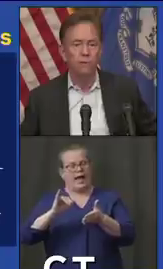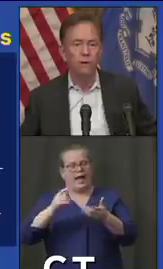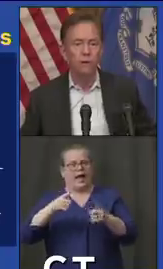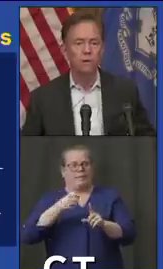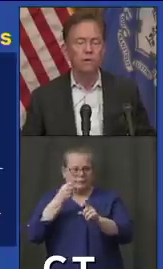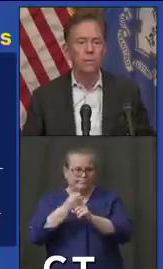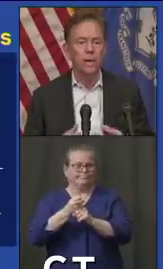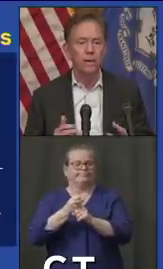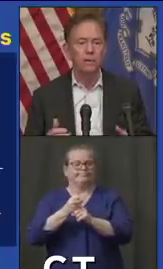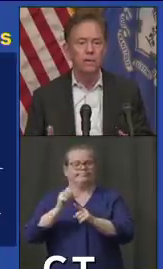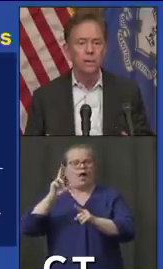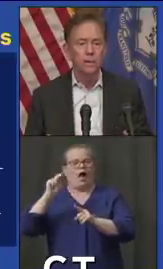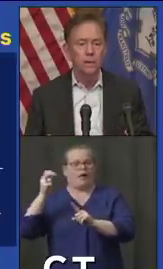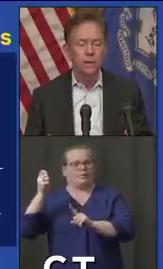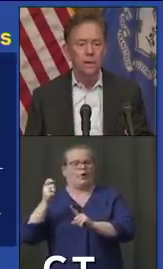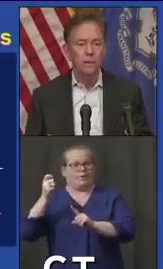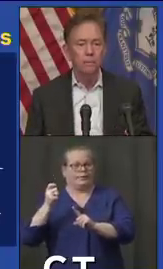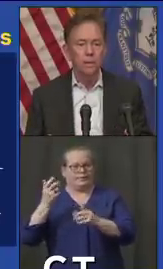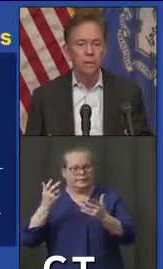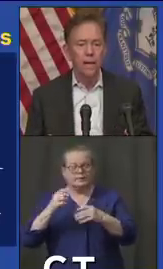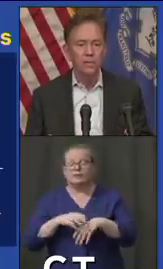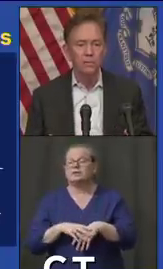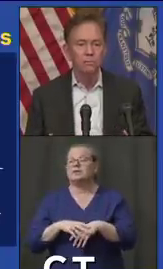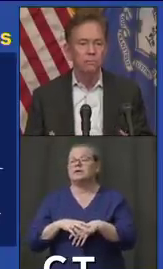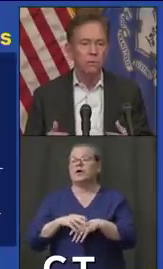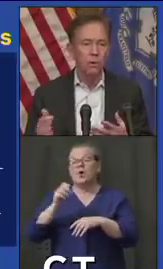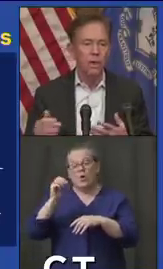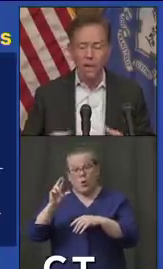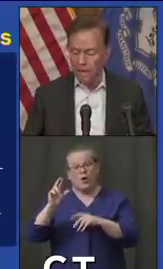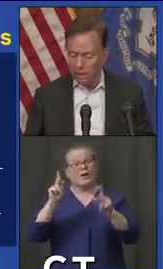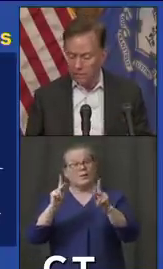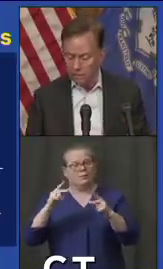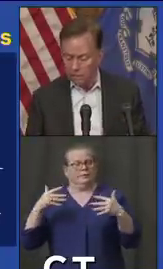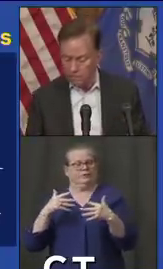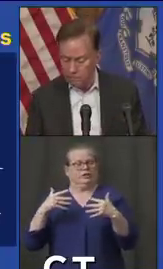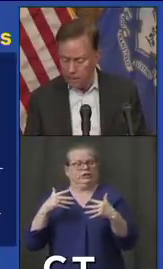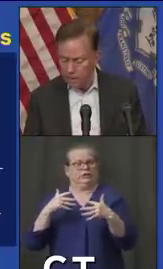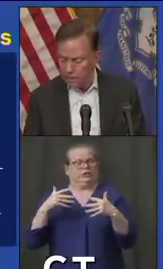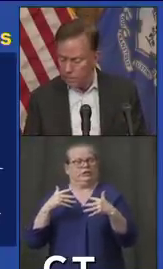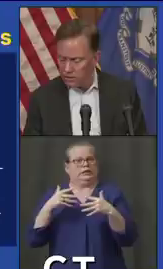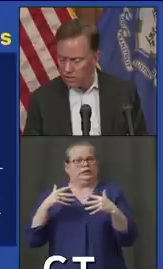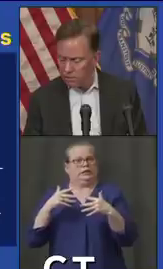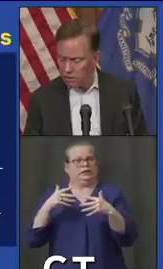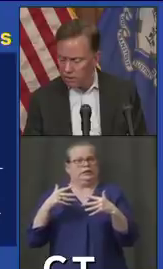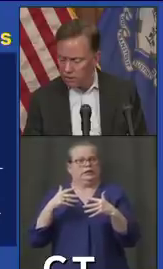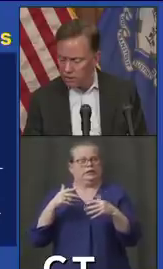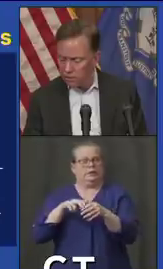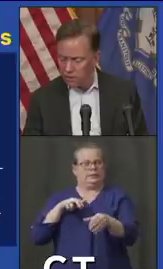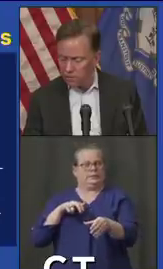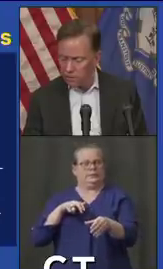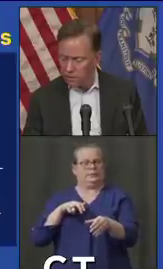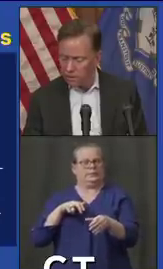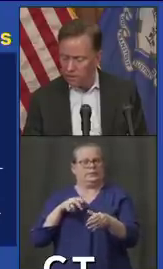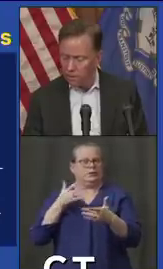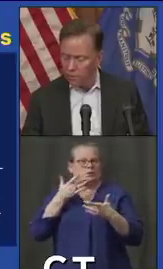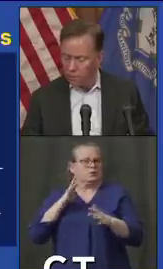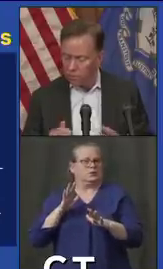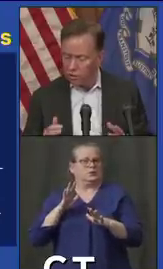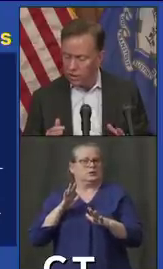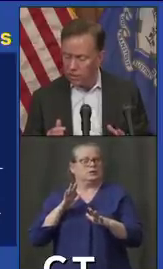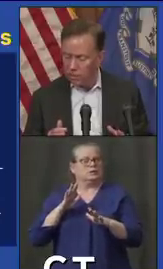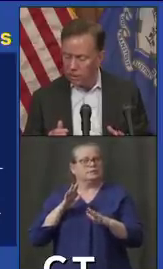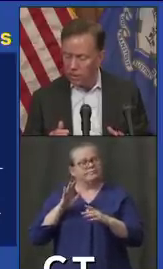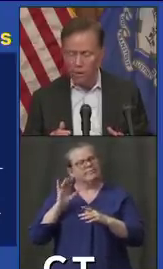or fear of demand. That's 38 out of, that's what, 10% or something of our